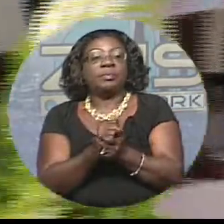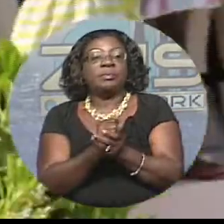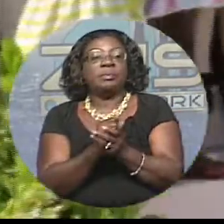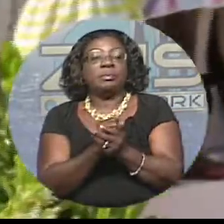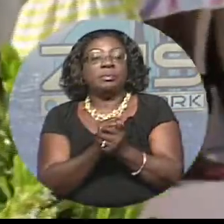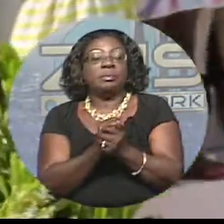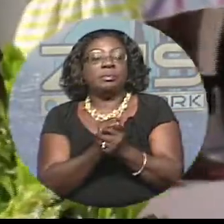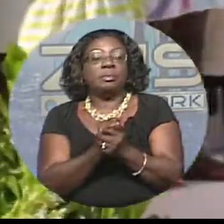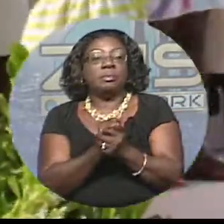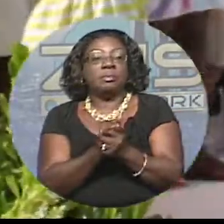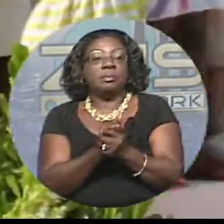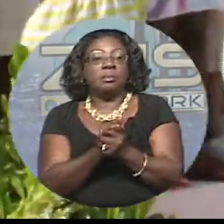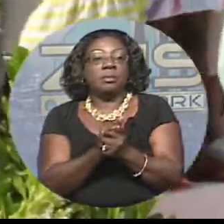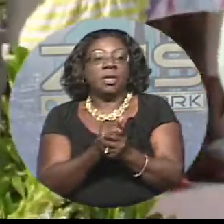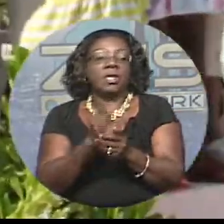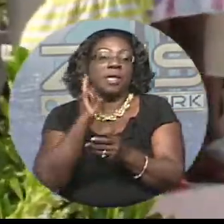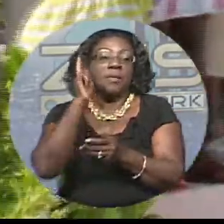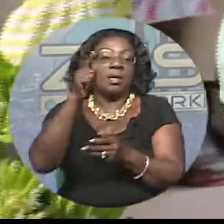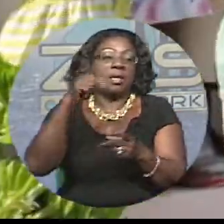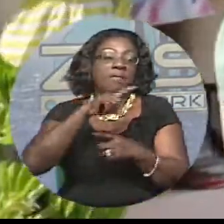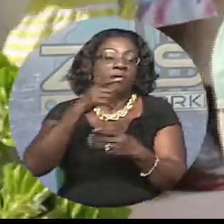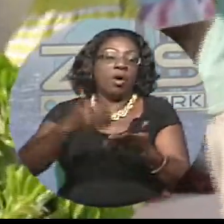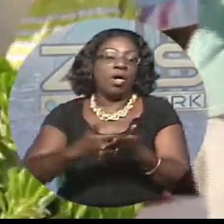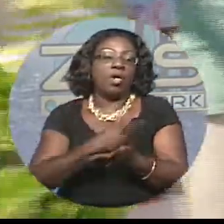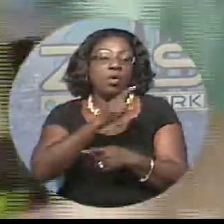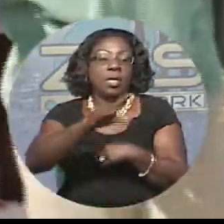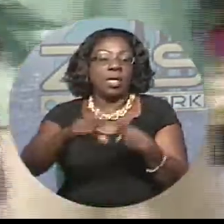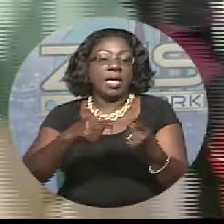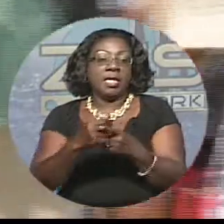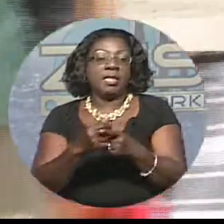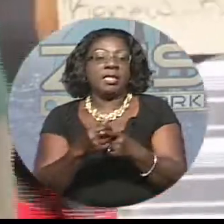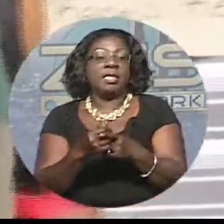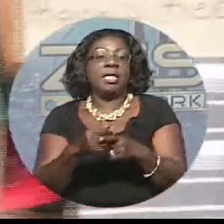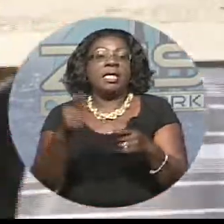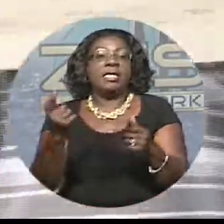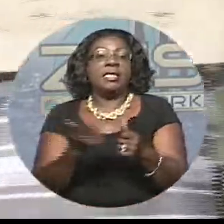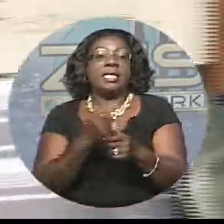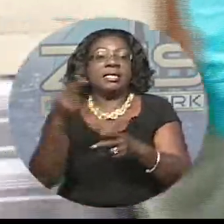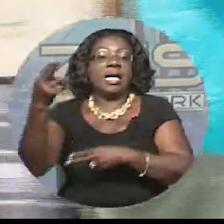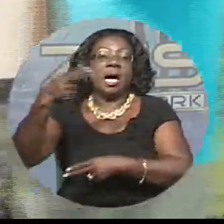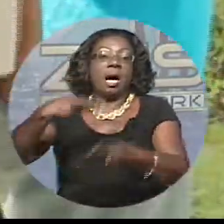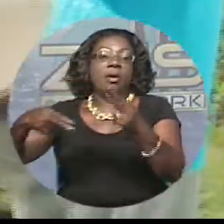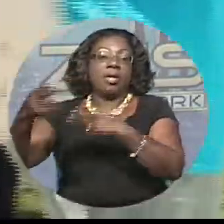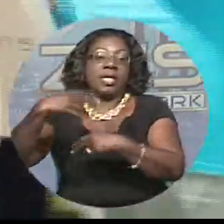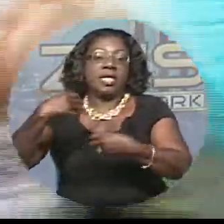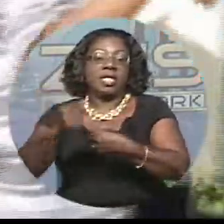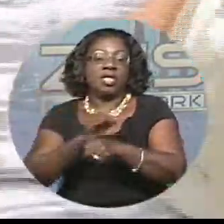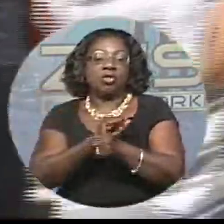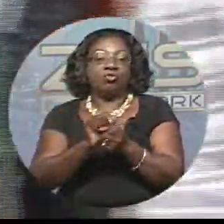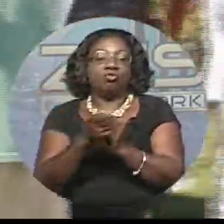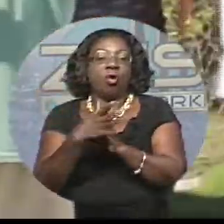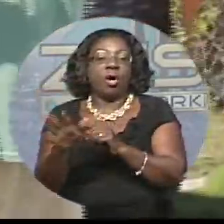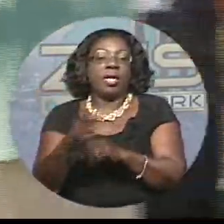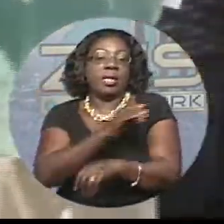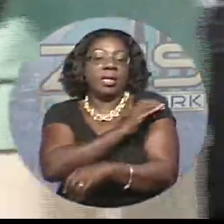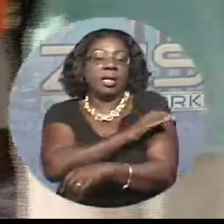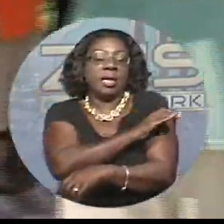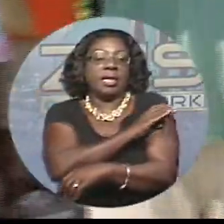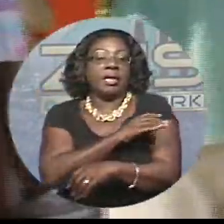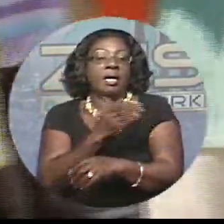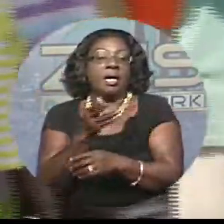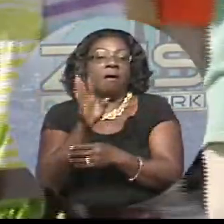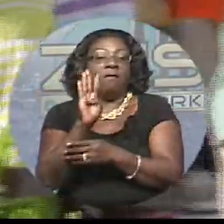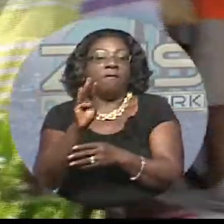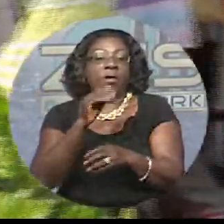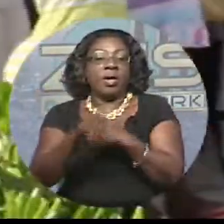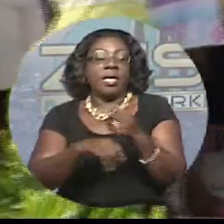If Health has been looking for a location for the clinic since a hurricane destroyed the facility 4 years ago. Charmaine Bain is the administrator